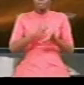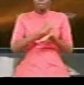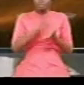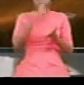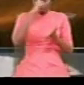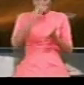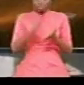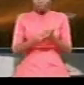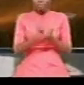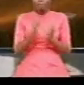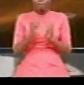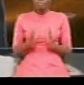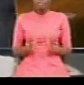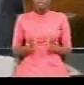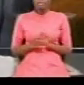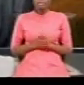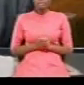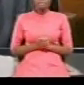saints.